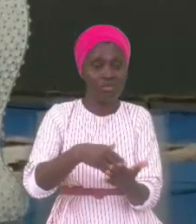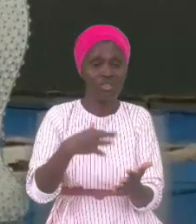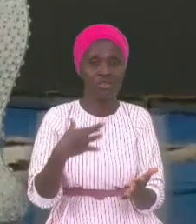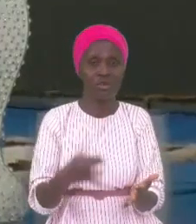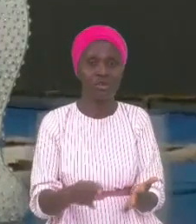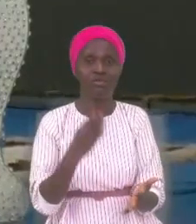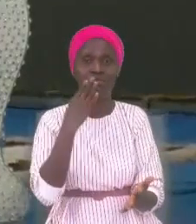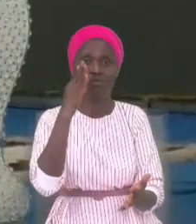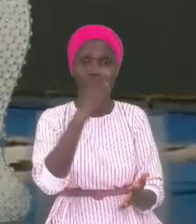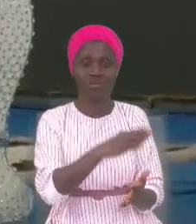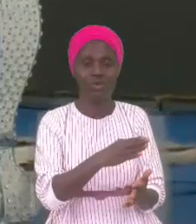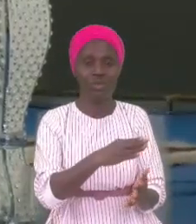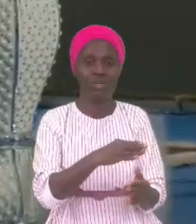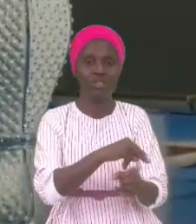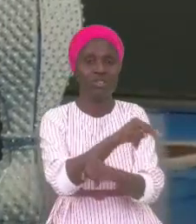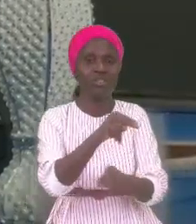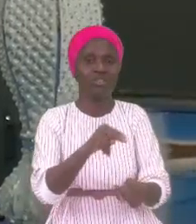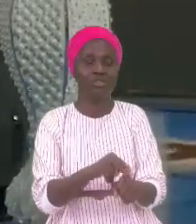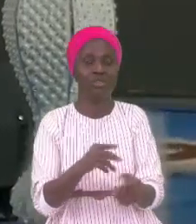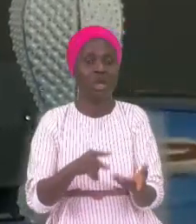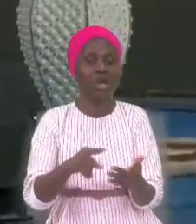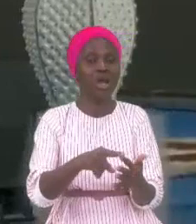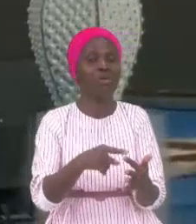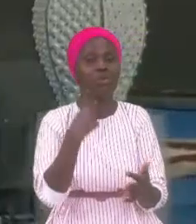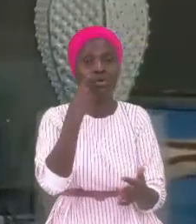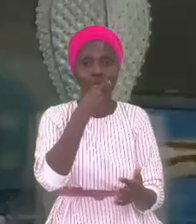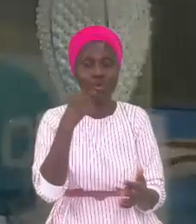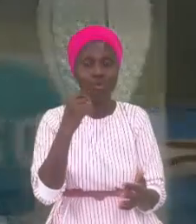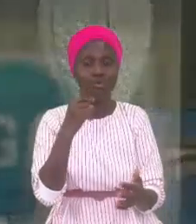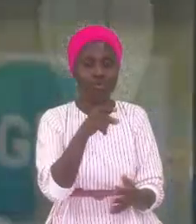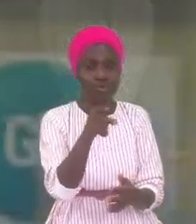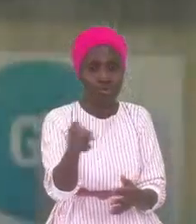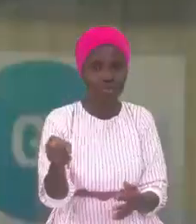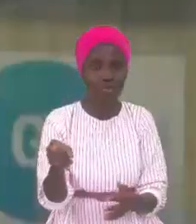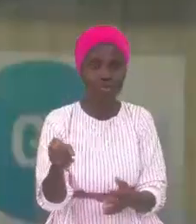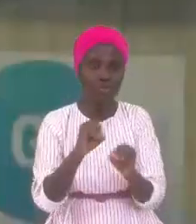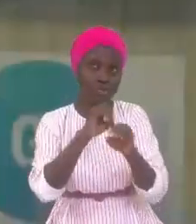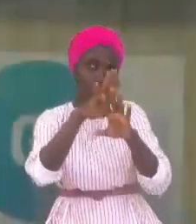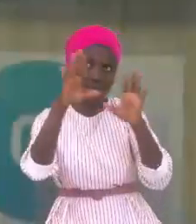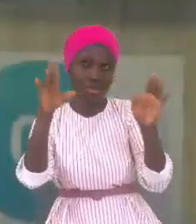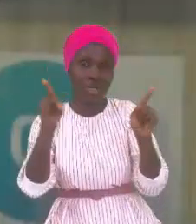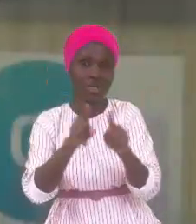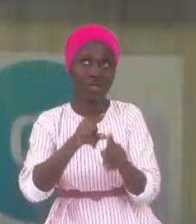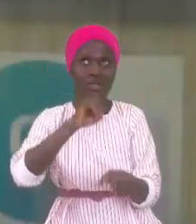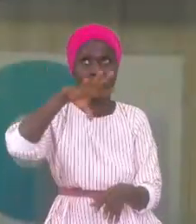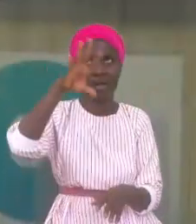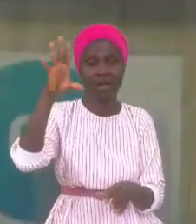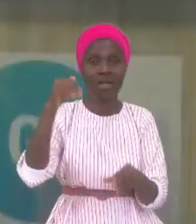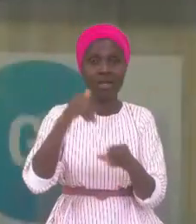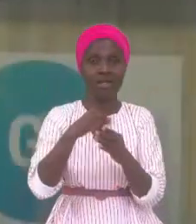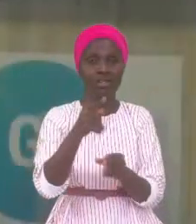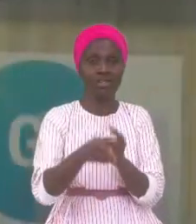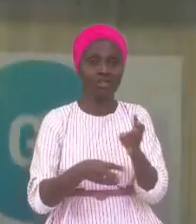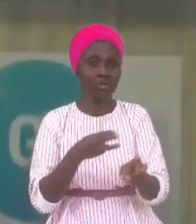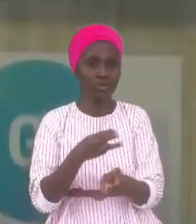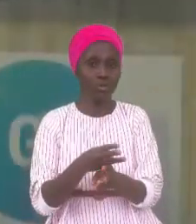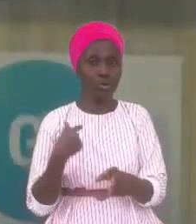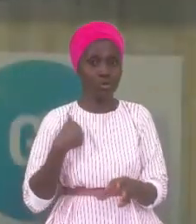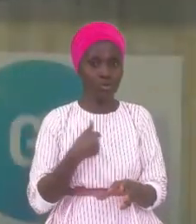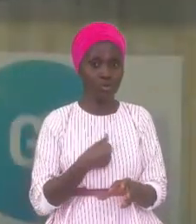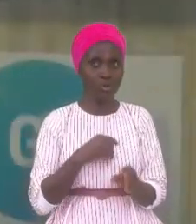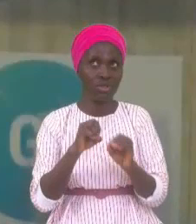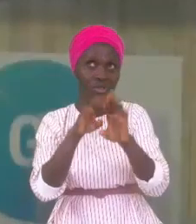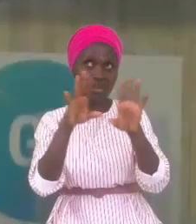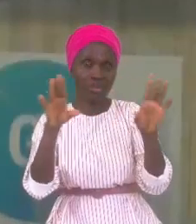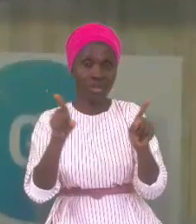whom ye shine as lights in the world. We shine as lights in the world. That's